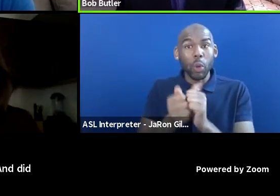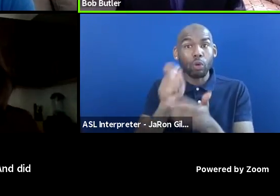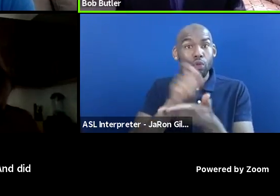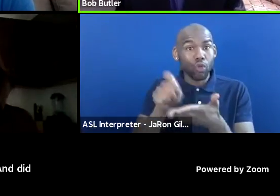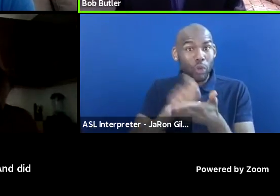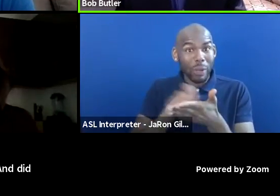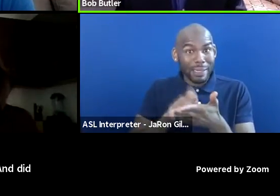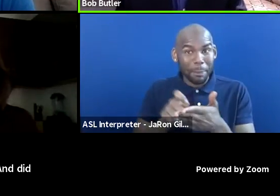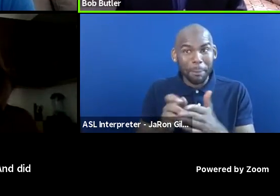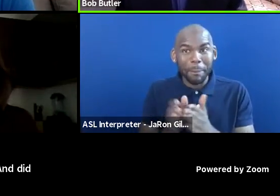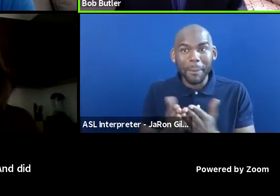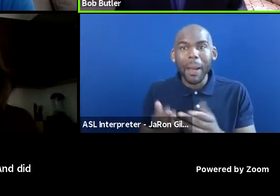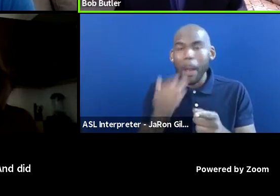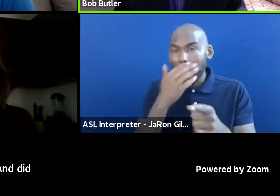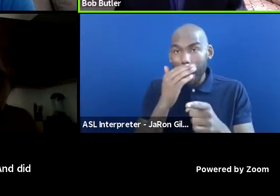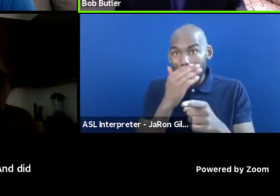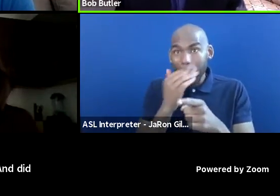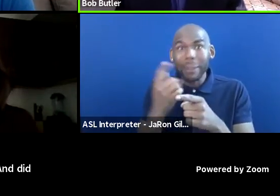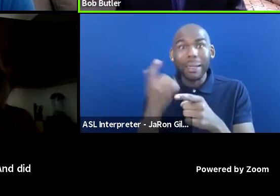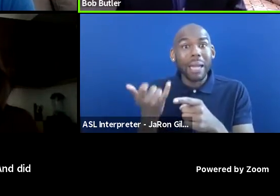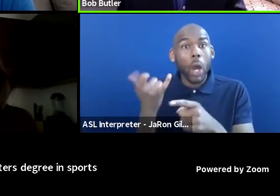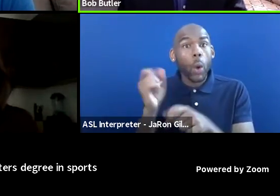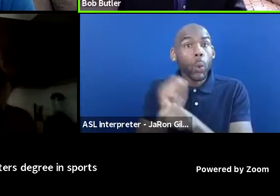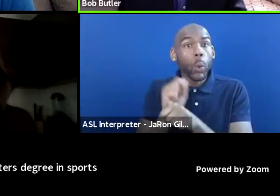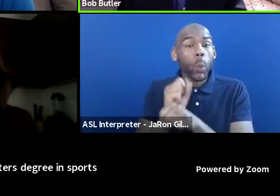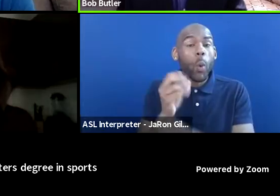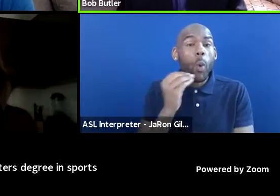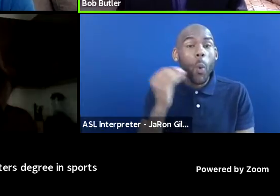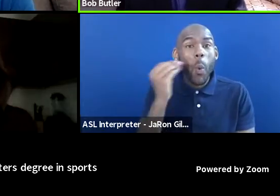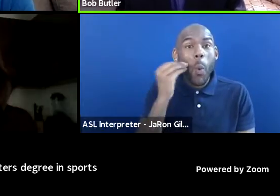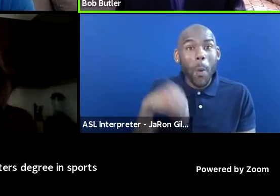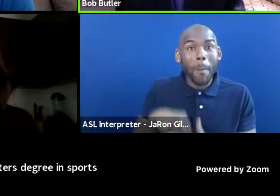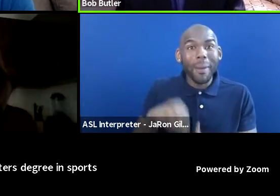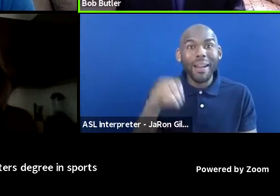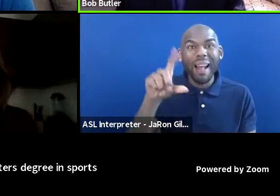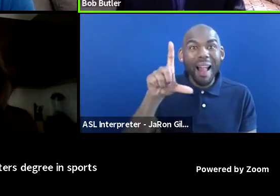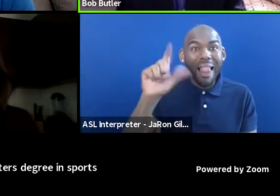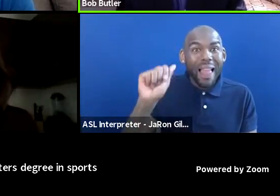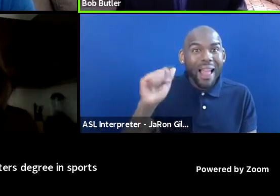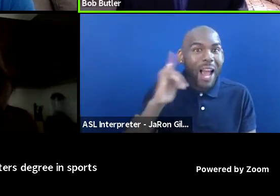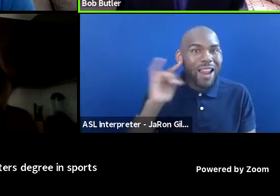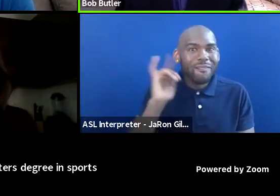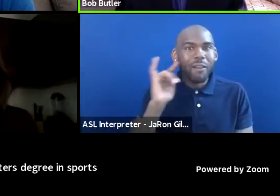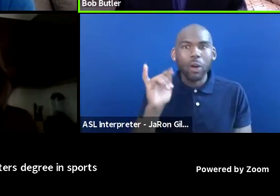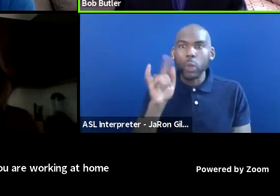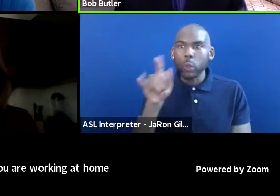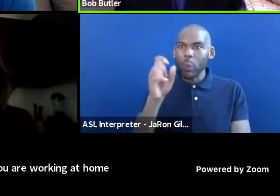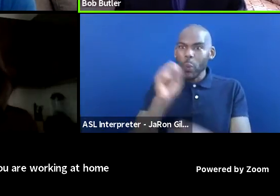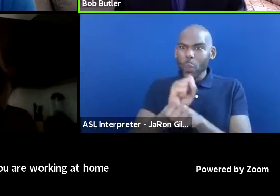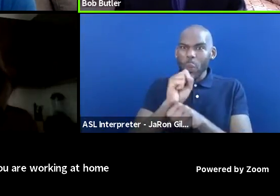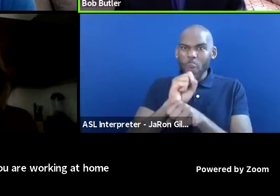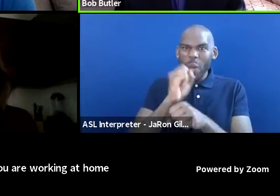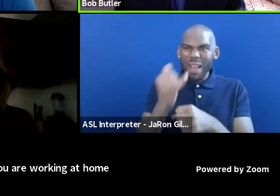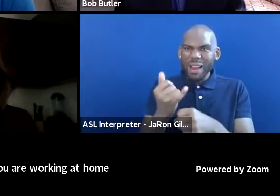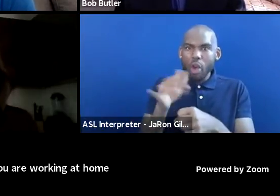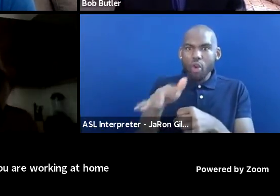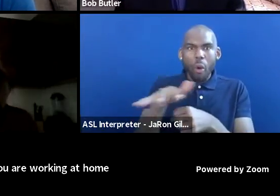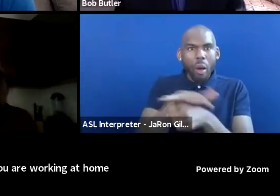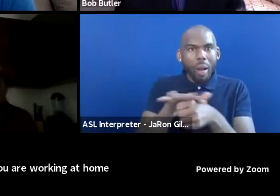at home in Los Angeles, covering your old neighborhood. How'd you pull that off?